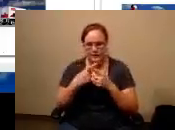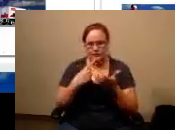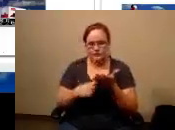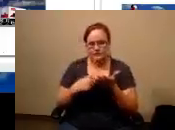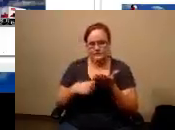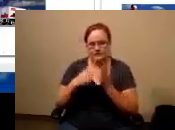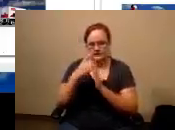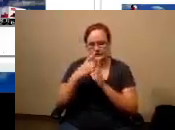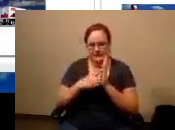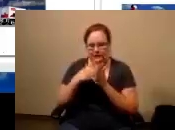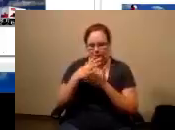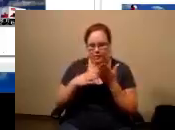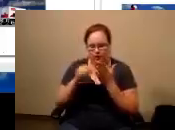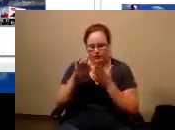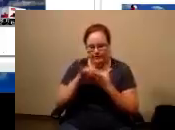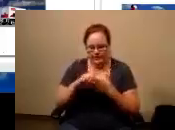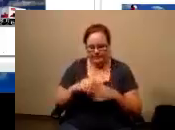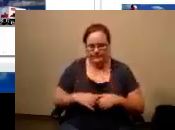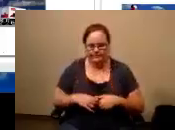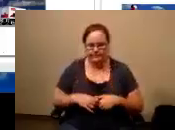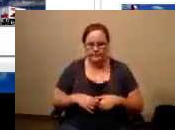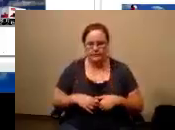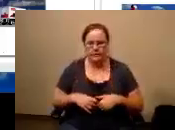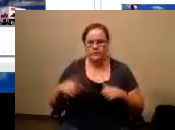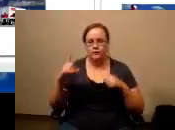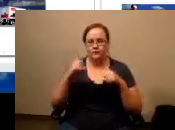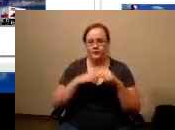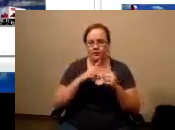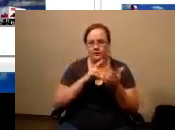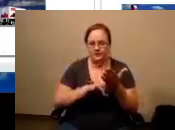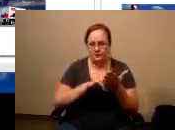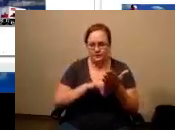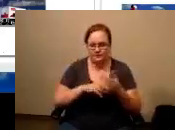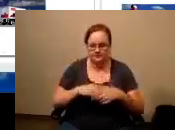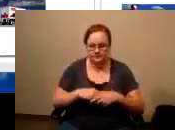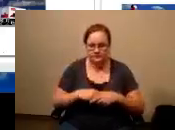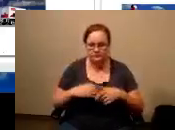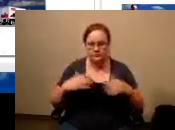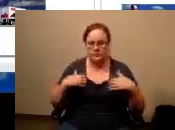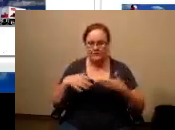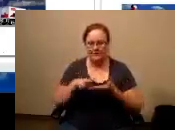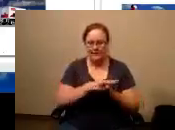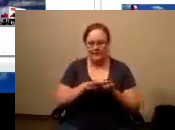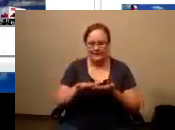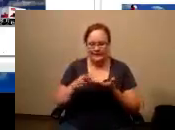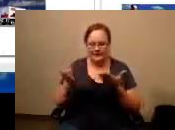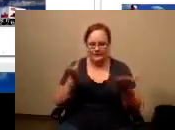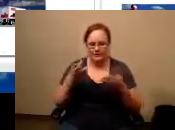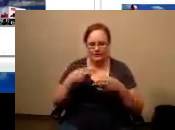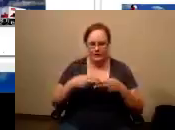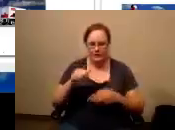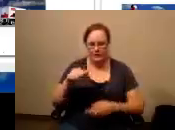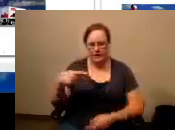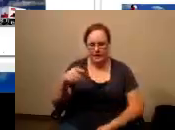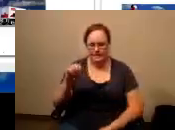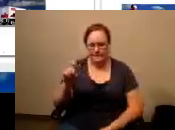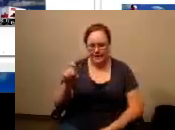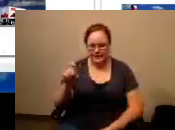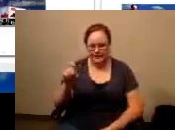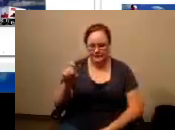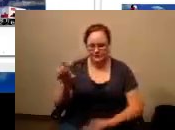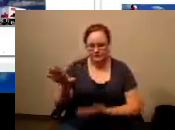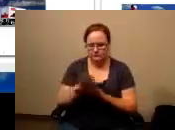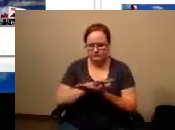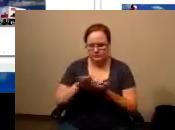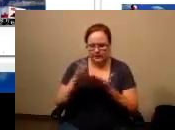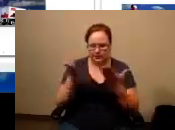legal analysis. First contract. We have a cleaning service called Apex, janitorial